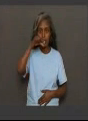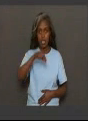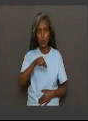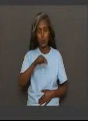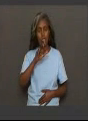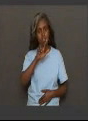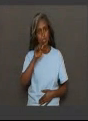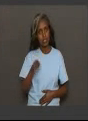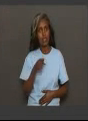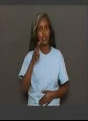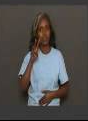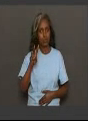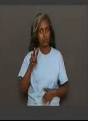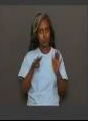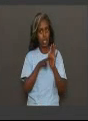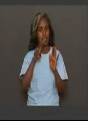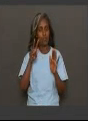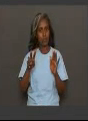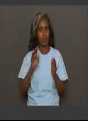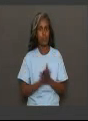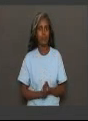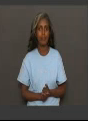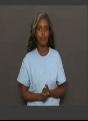Q 3, -2.